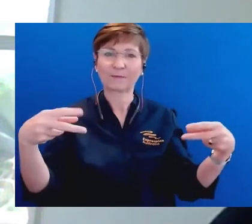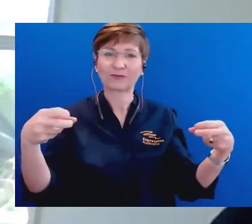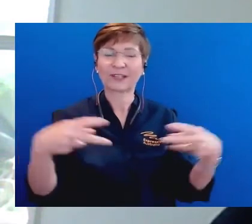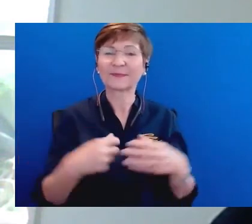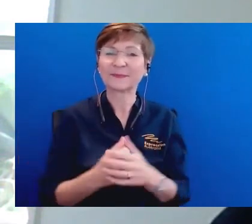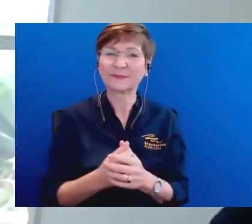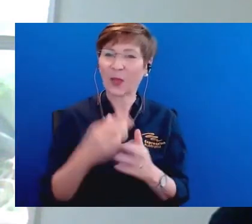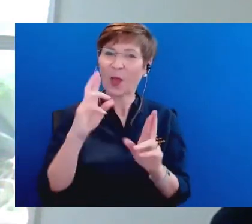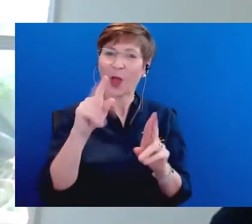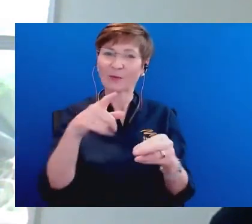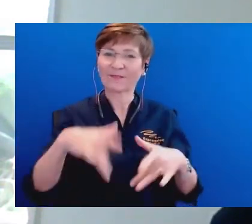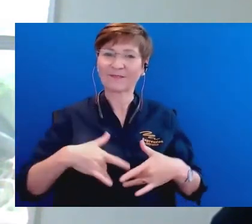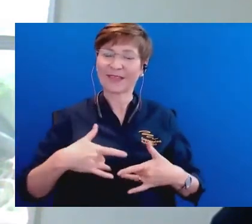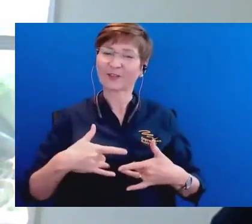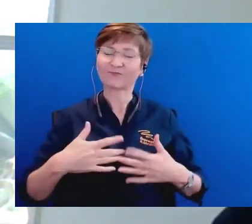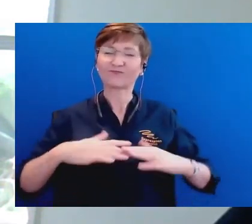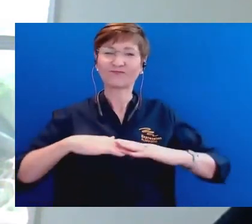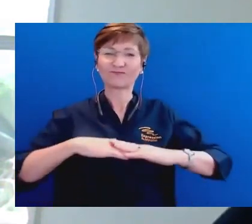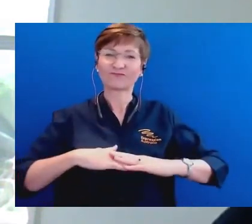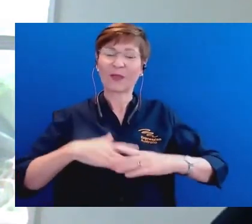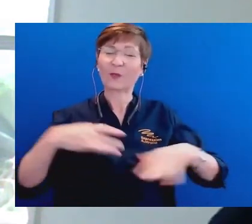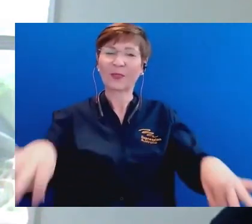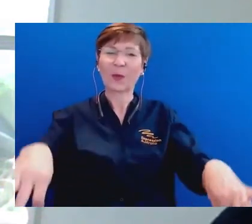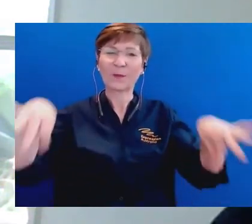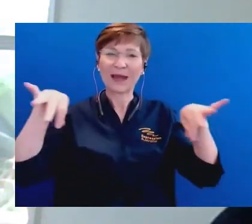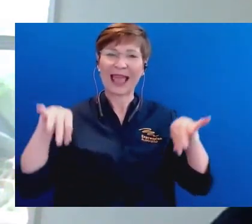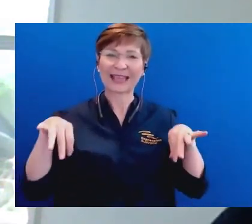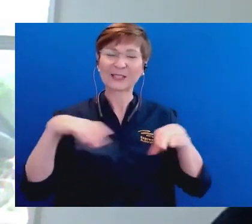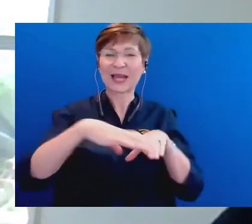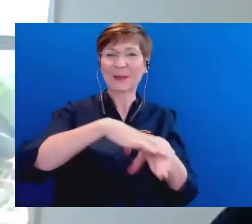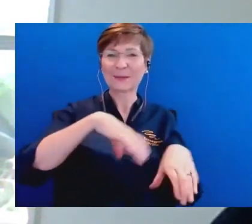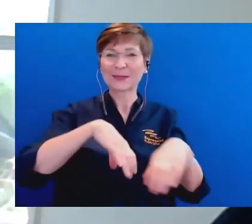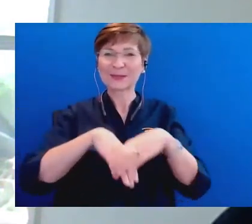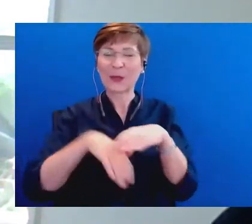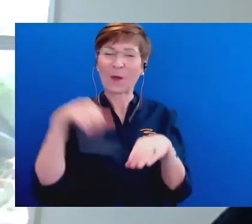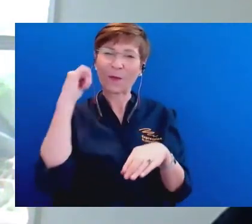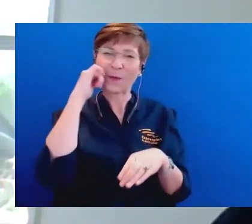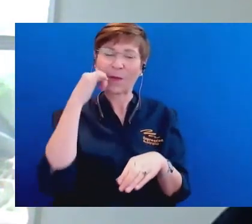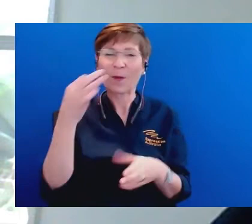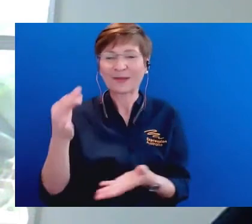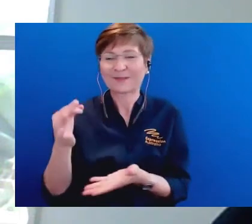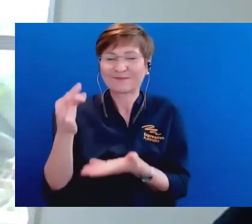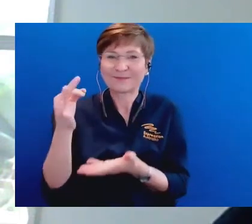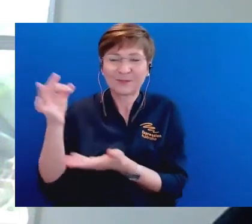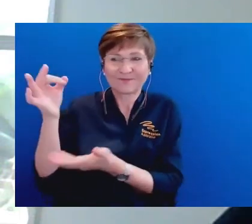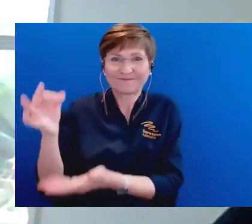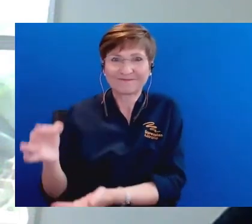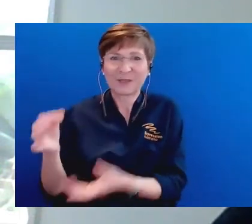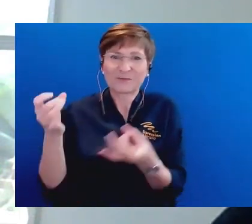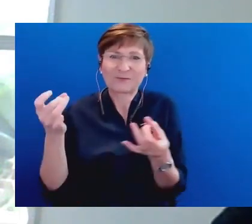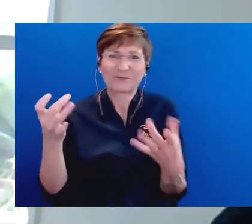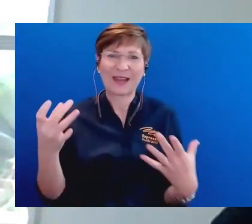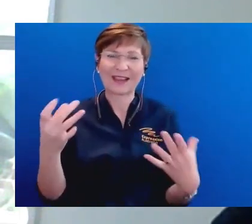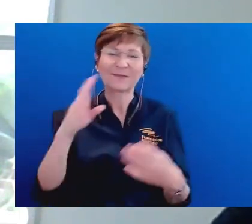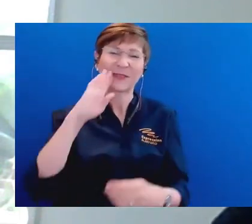settled in comfortably, ready with your blankets and slippers and warm cups of tea again for this next presentation.